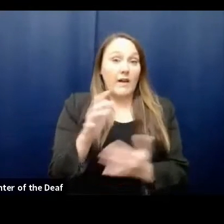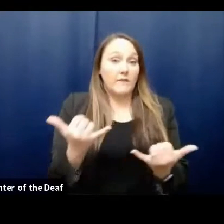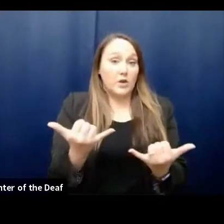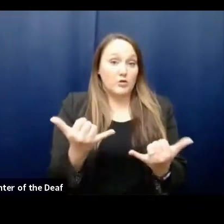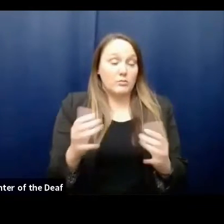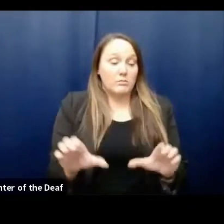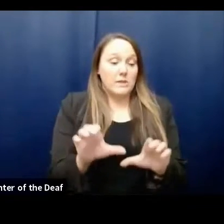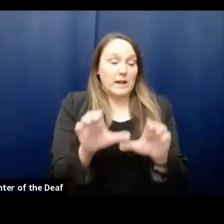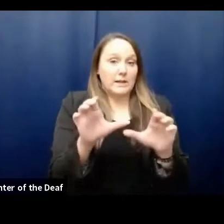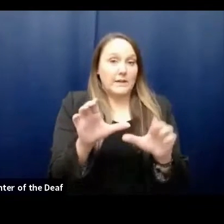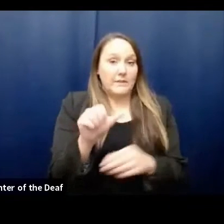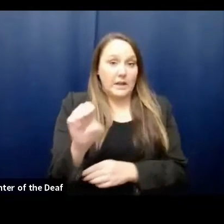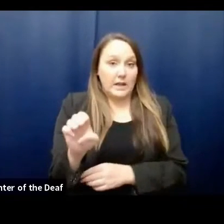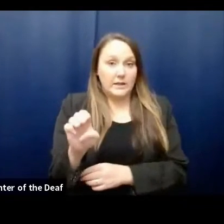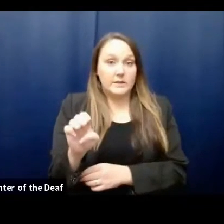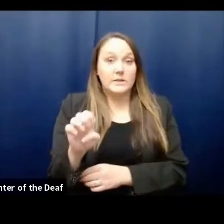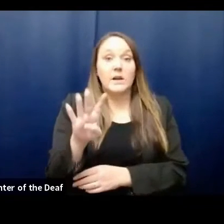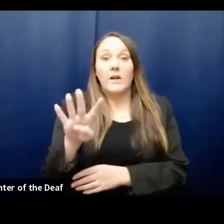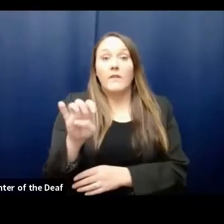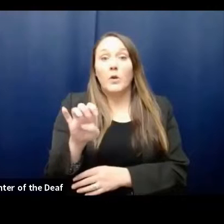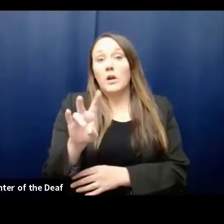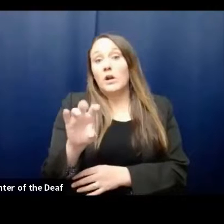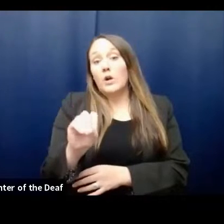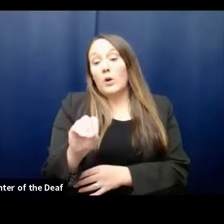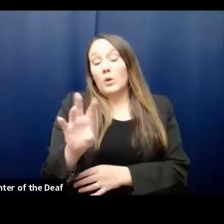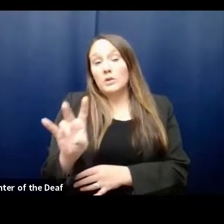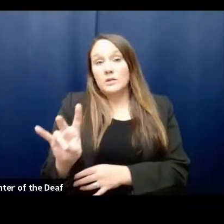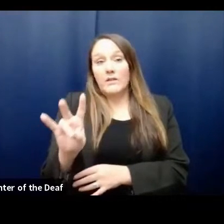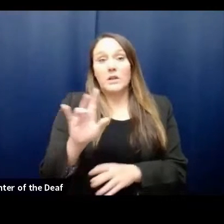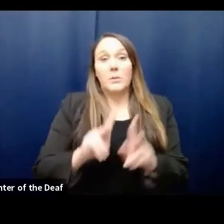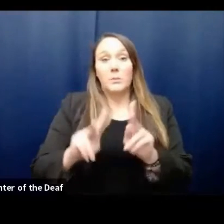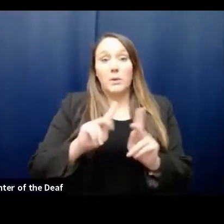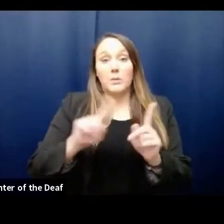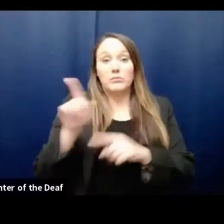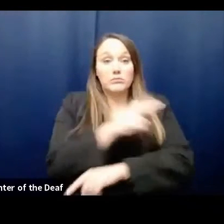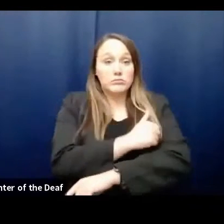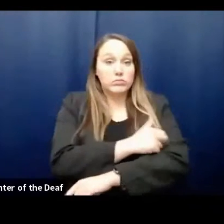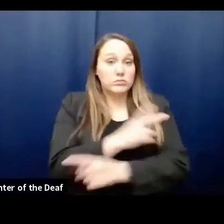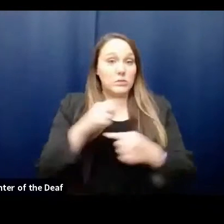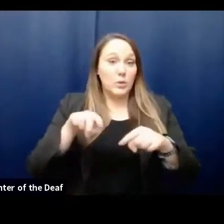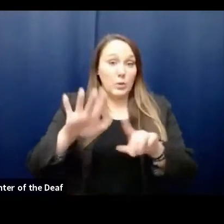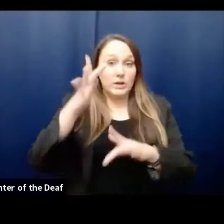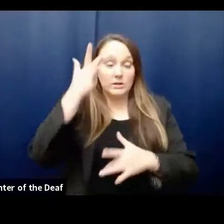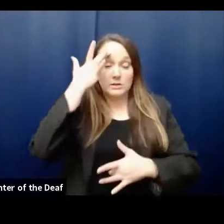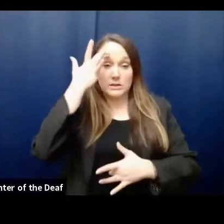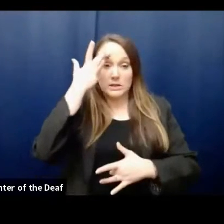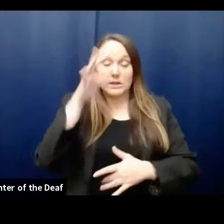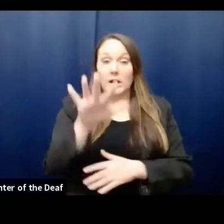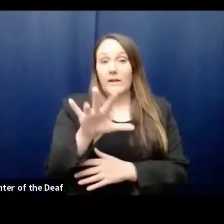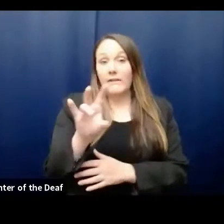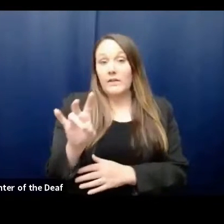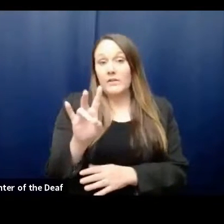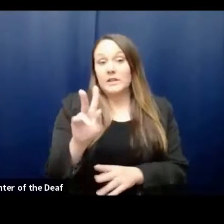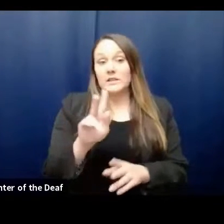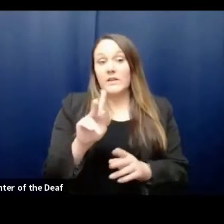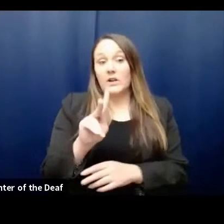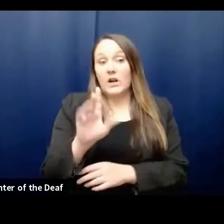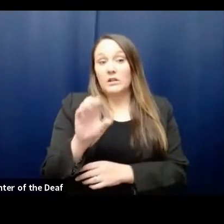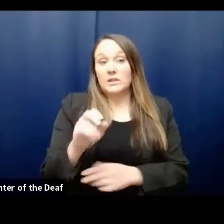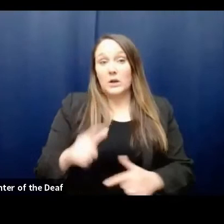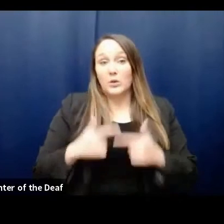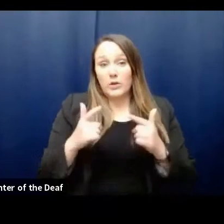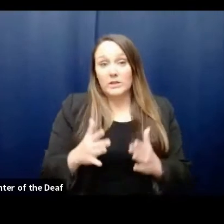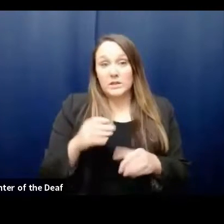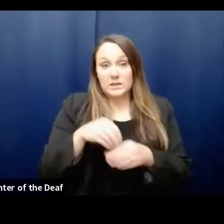cases. 407 individuals have been hospitalized at some point in their illness. 57 Knox County residents are